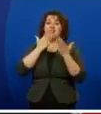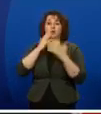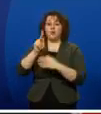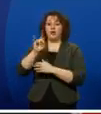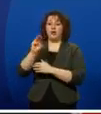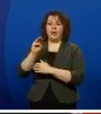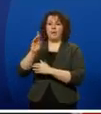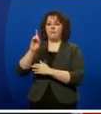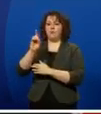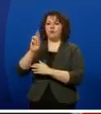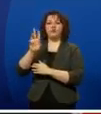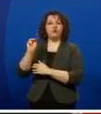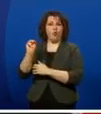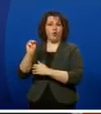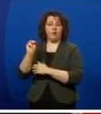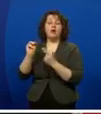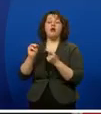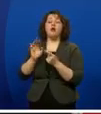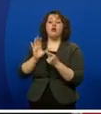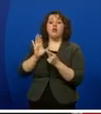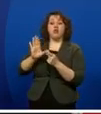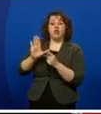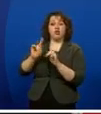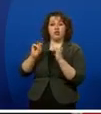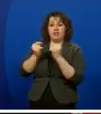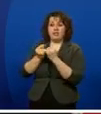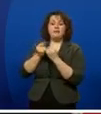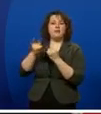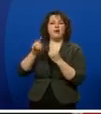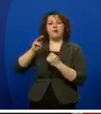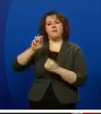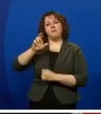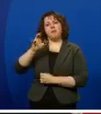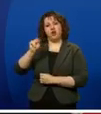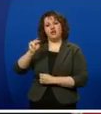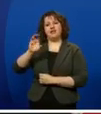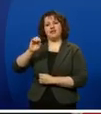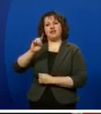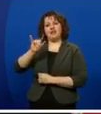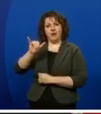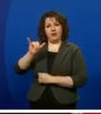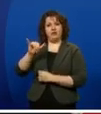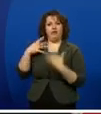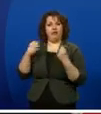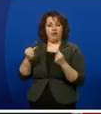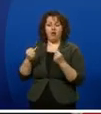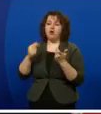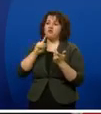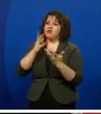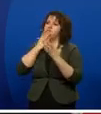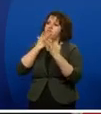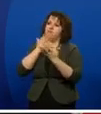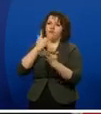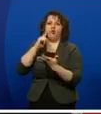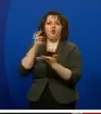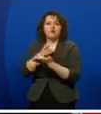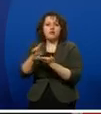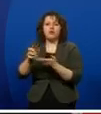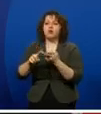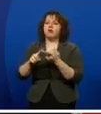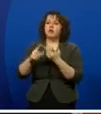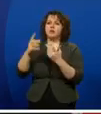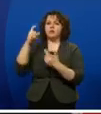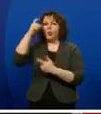Kim Dorn. Kim and her team are at Marion County Health, and I want to thank her for their resources, wisdom,